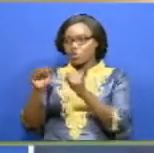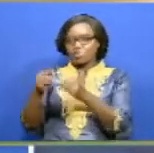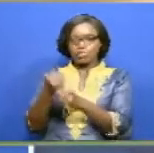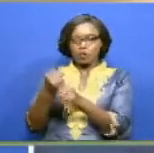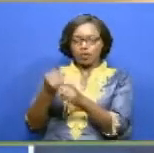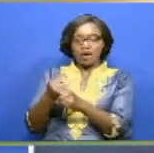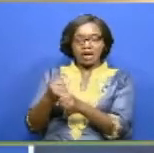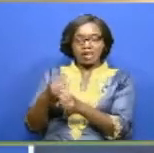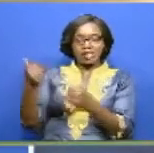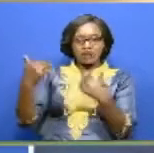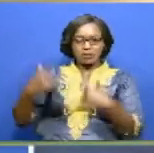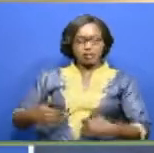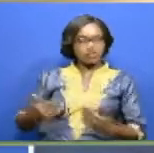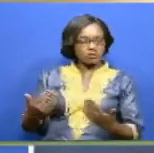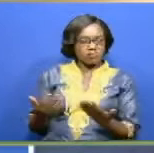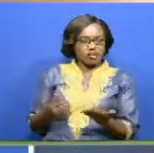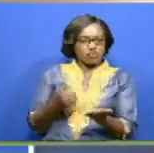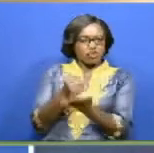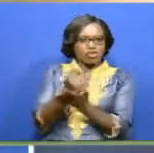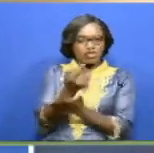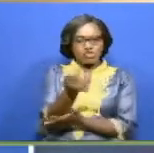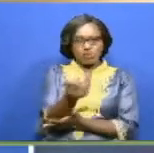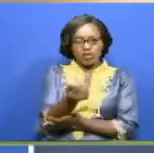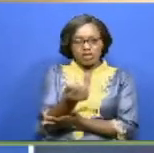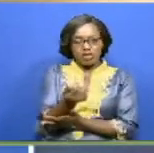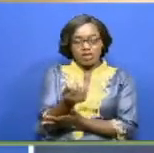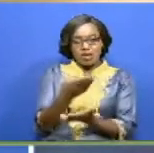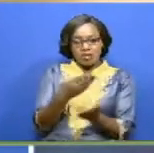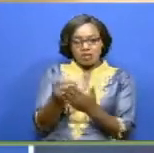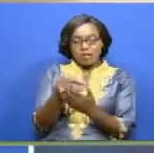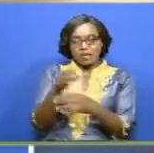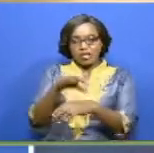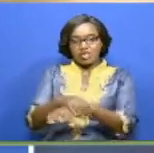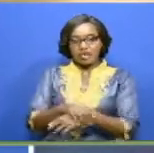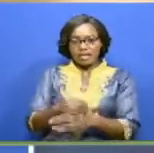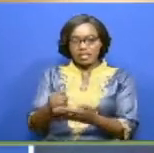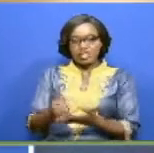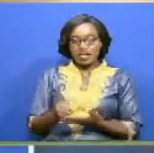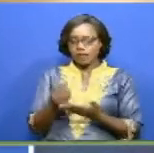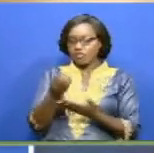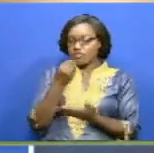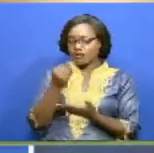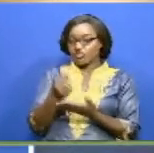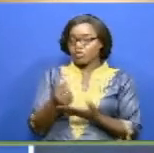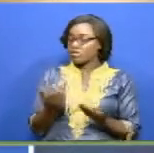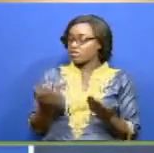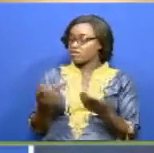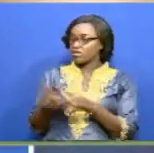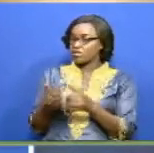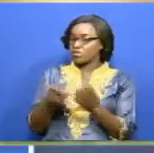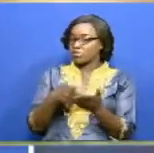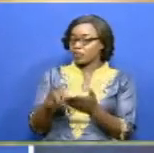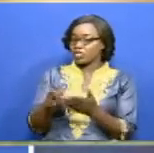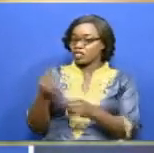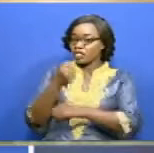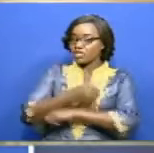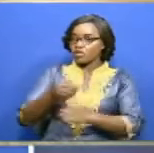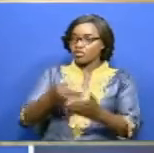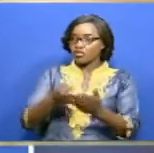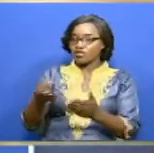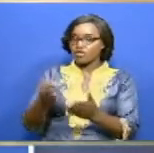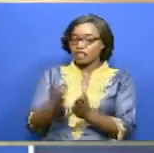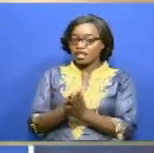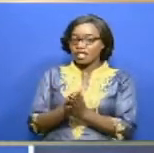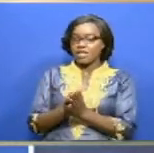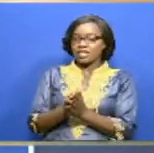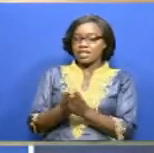pesa. Ya kusaidia watoto hata kununua chakula, kulipia watoto school fees. The Bunyala